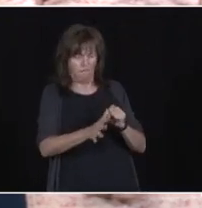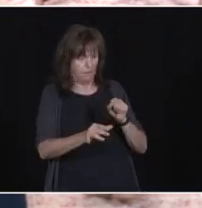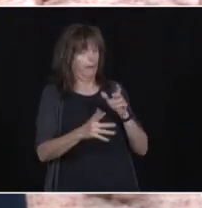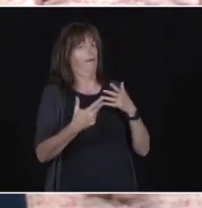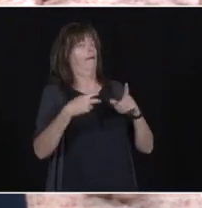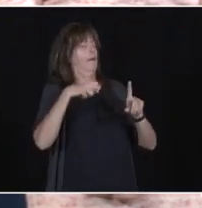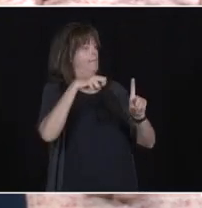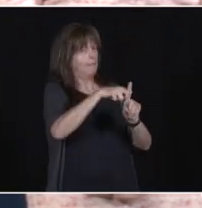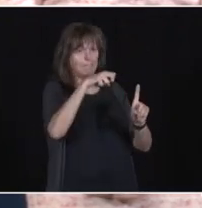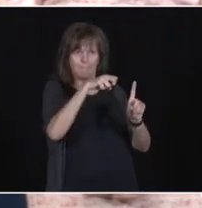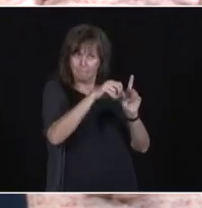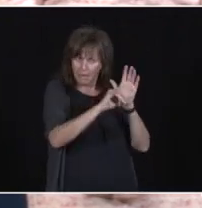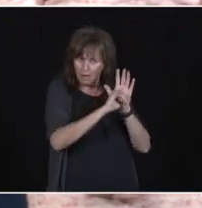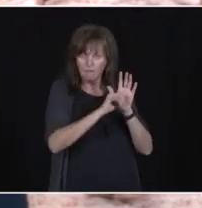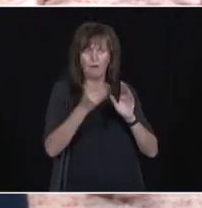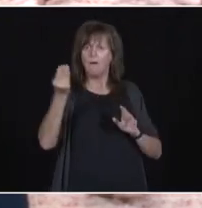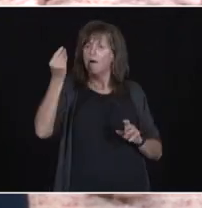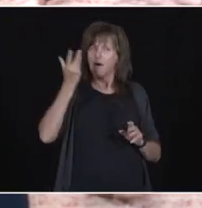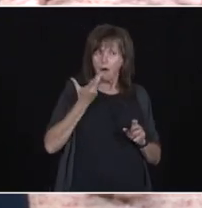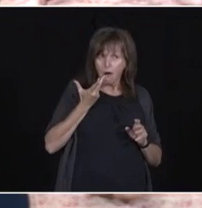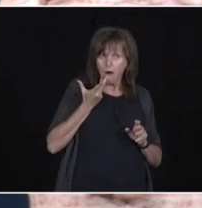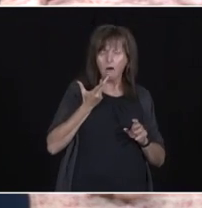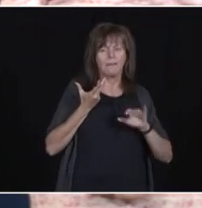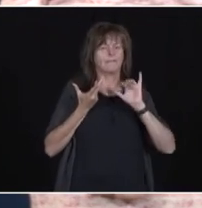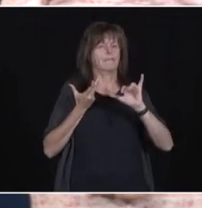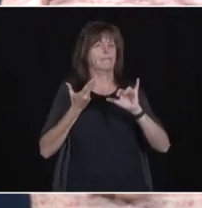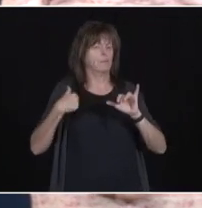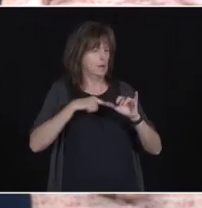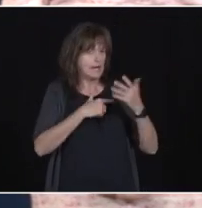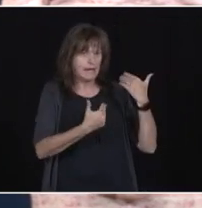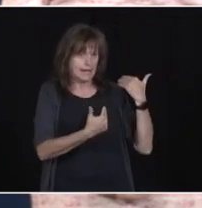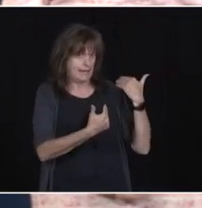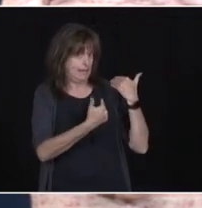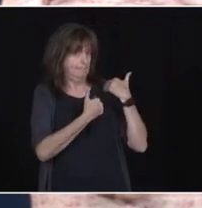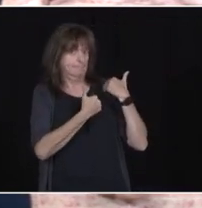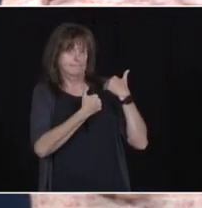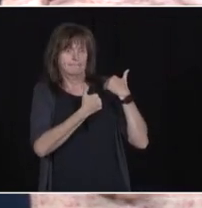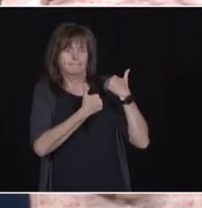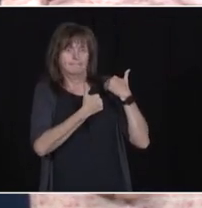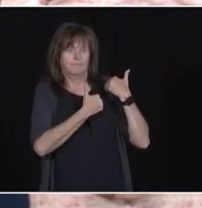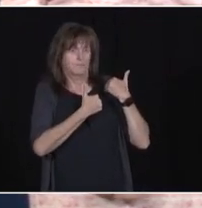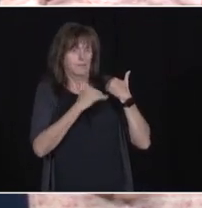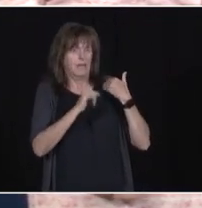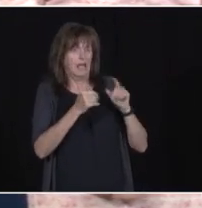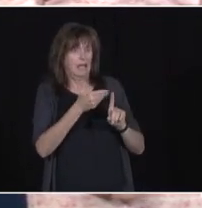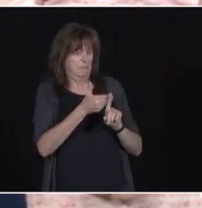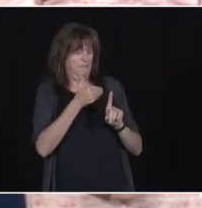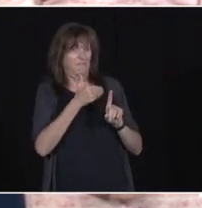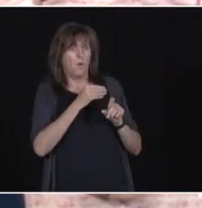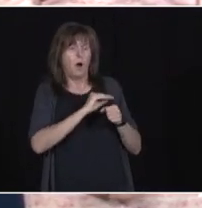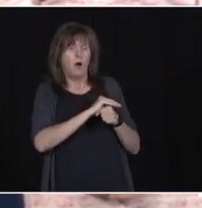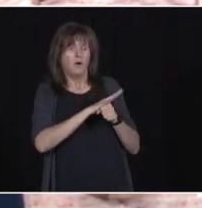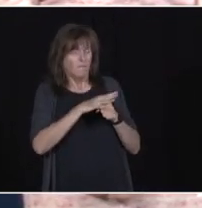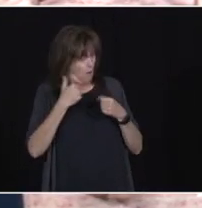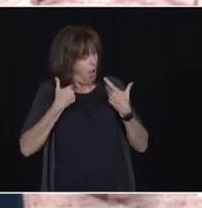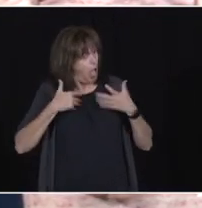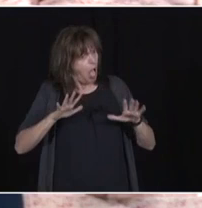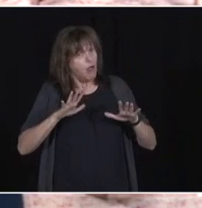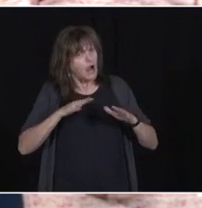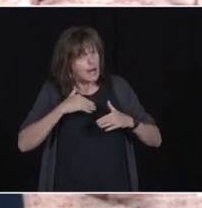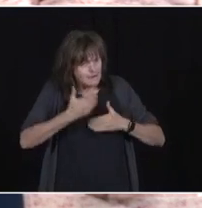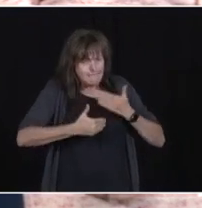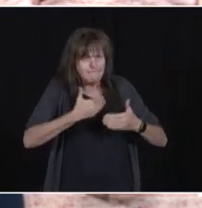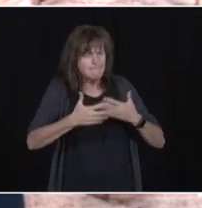addressing these issues when COVID hit. So I think that there are lessons learned from this, and